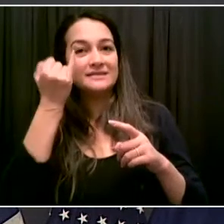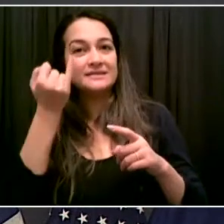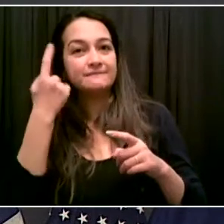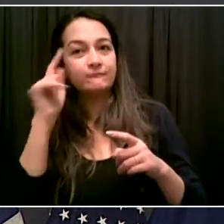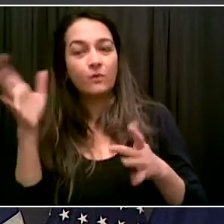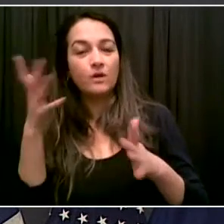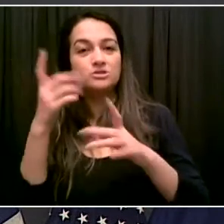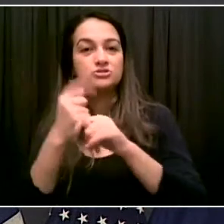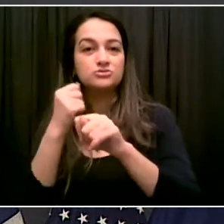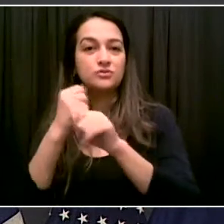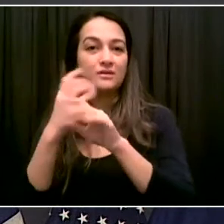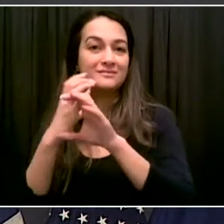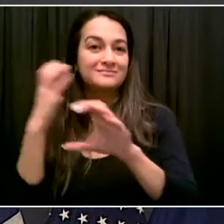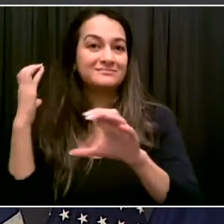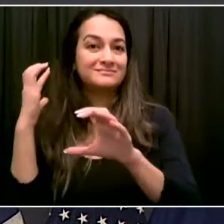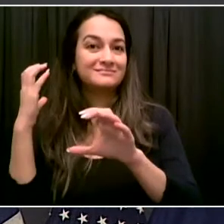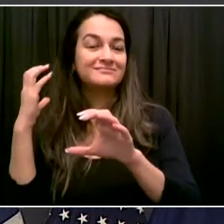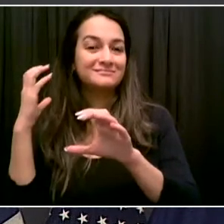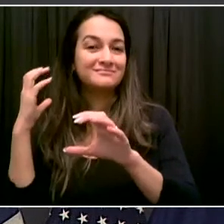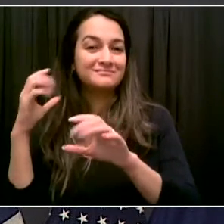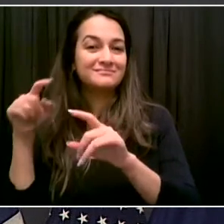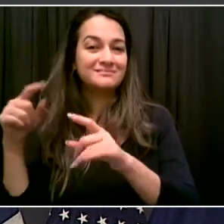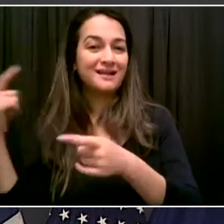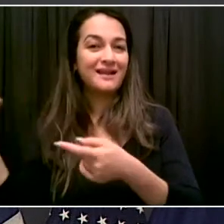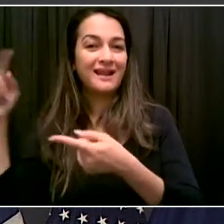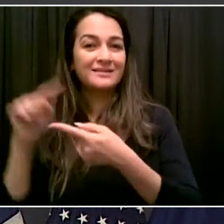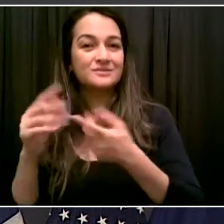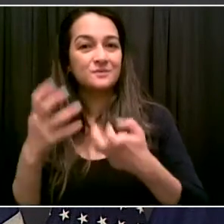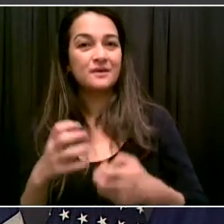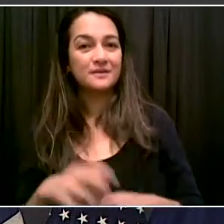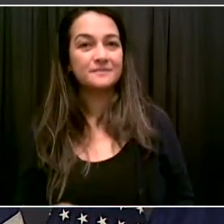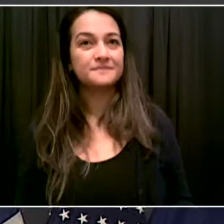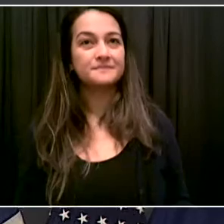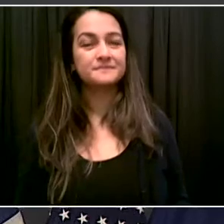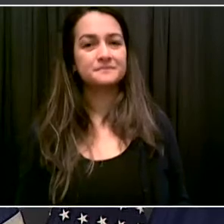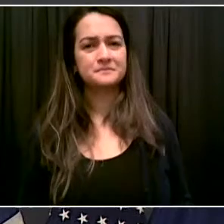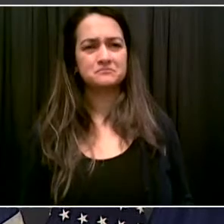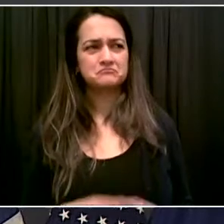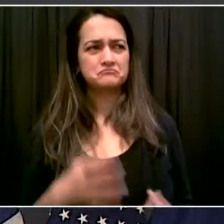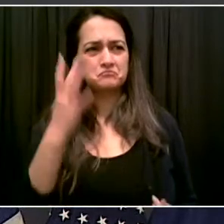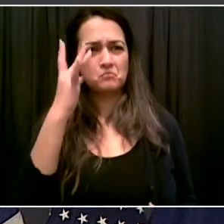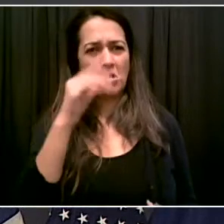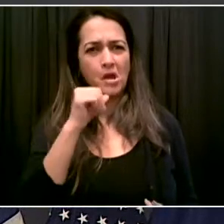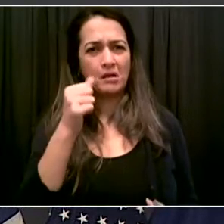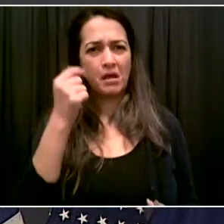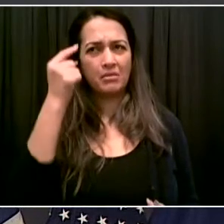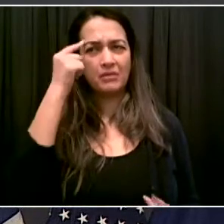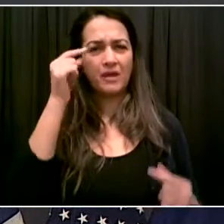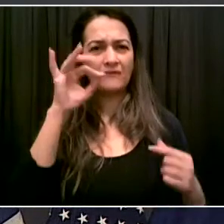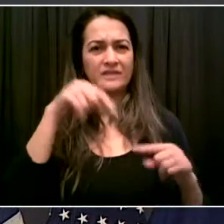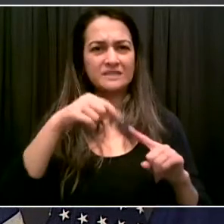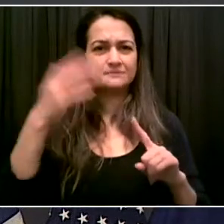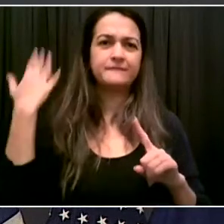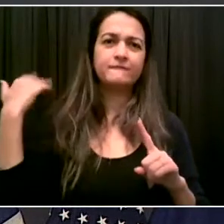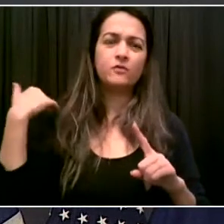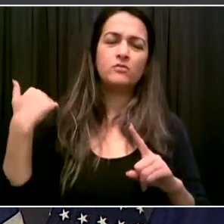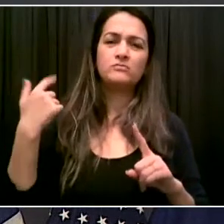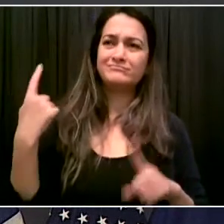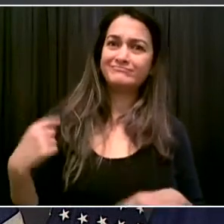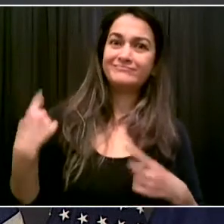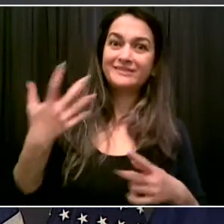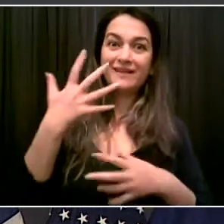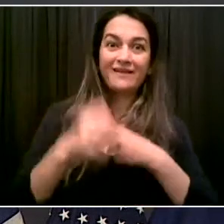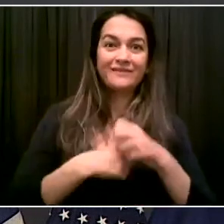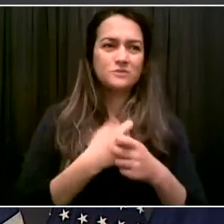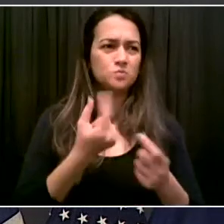come up with alternative freight now? And also, was there no community process before this? I mean, wasn't that the whole point of what